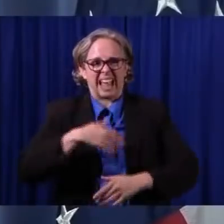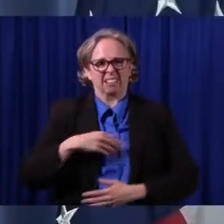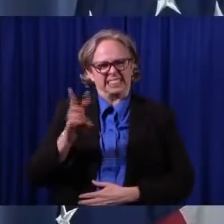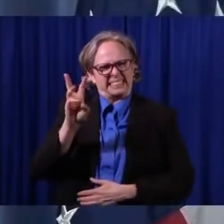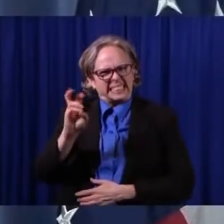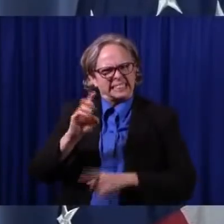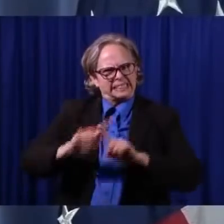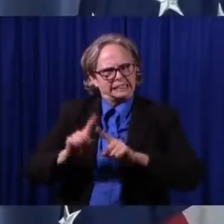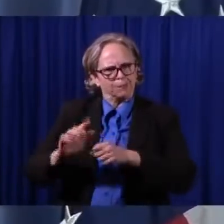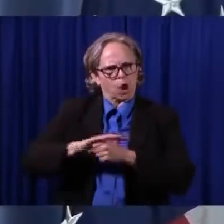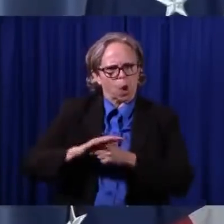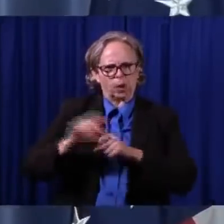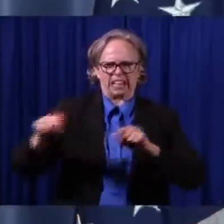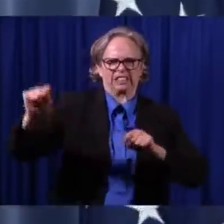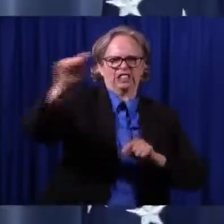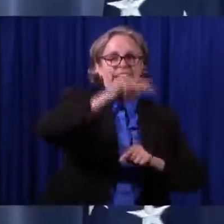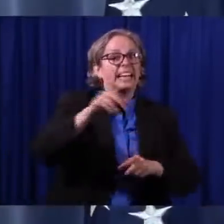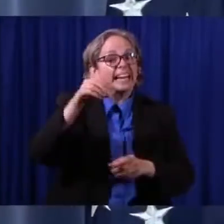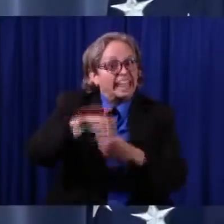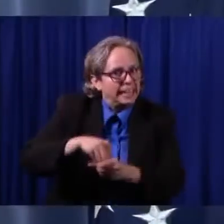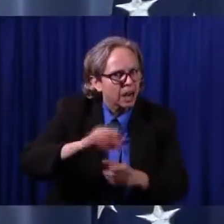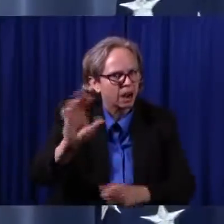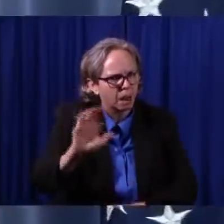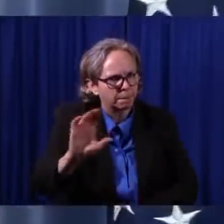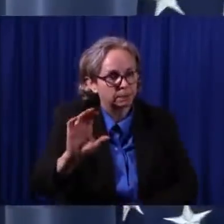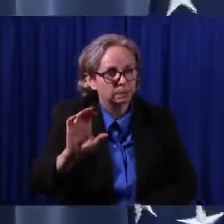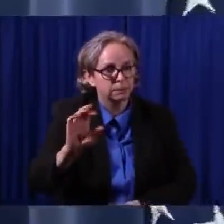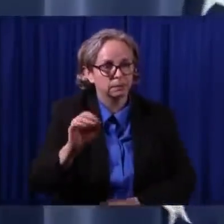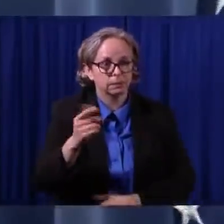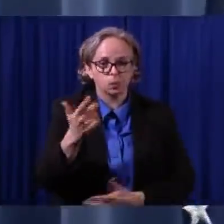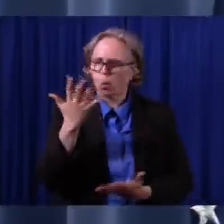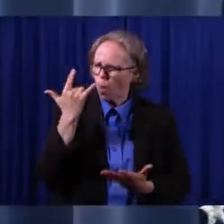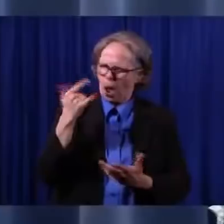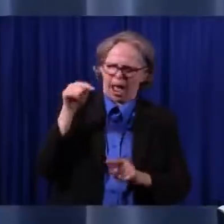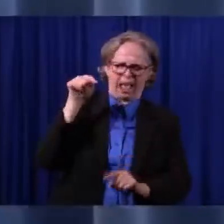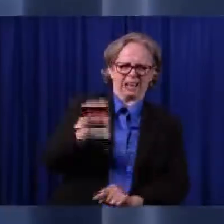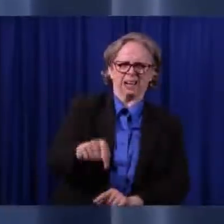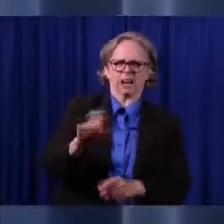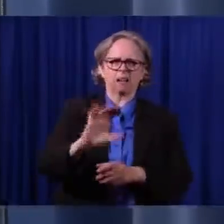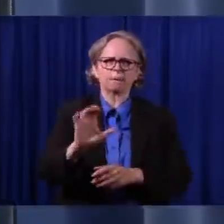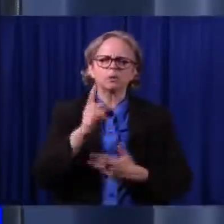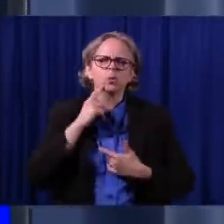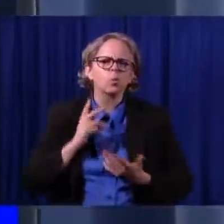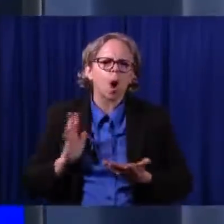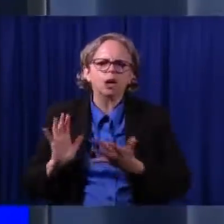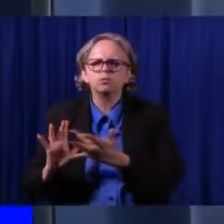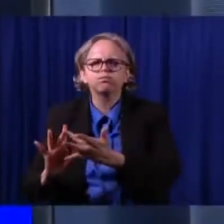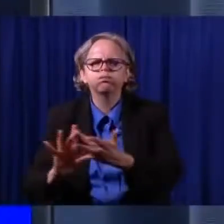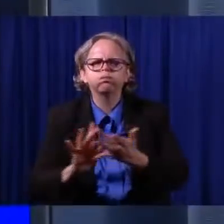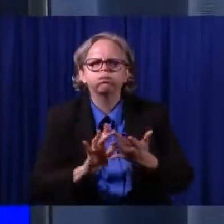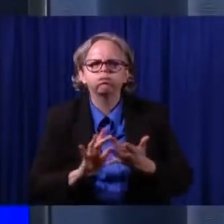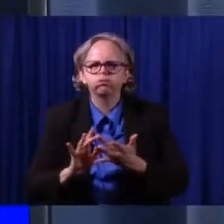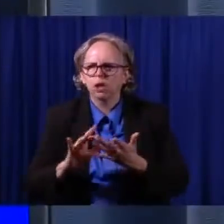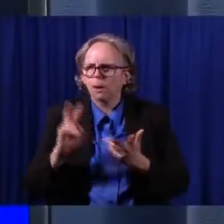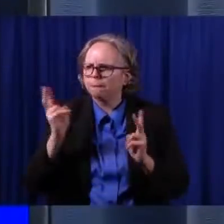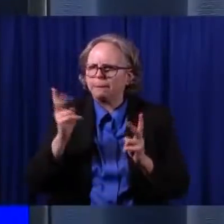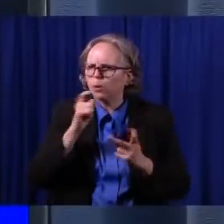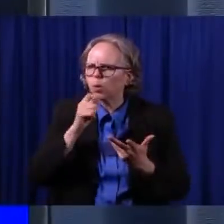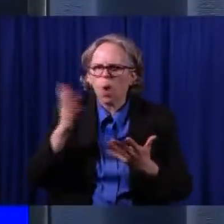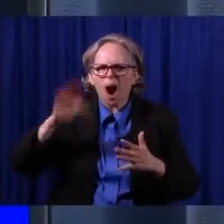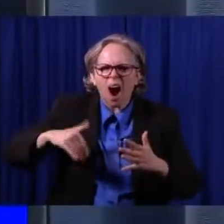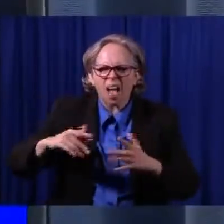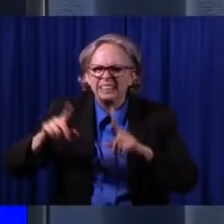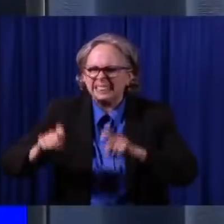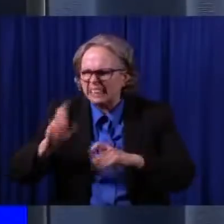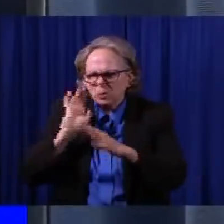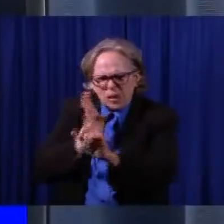to make it easier for those living in underserved areas to access a test, but anyone can come and be tested on